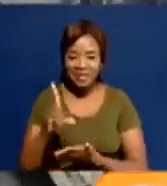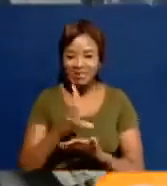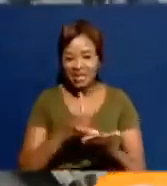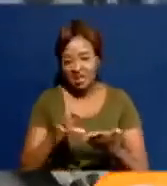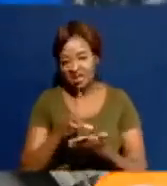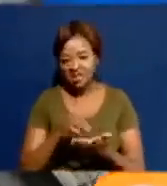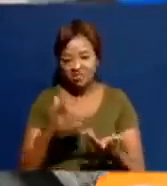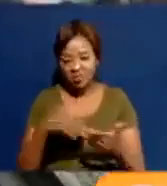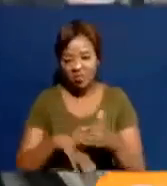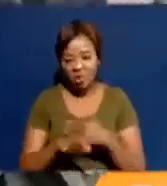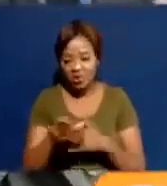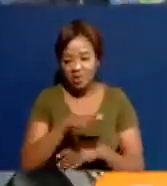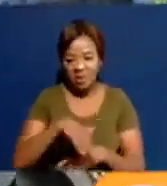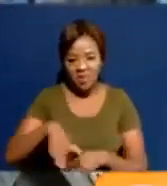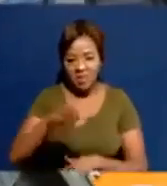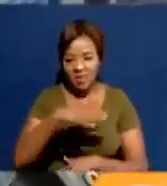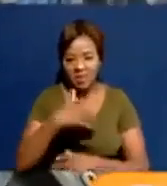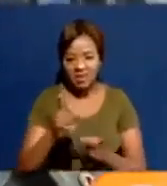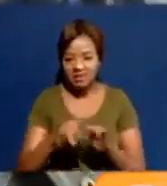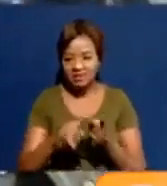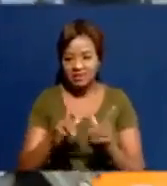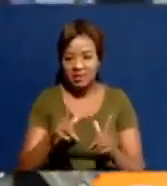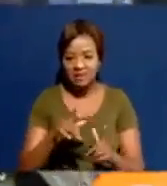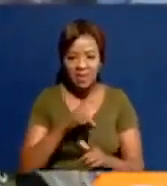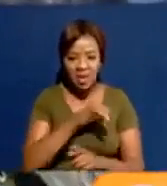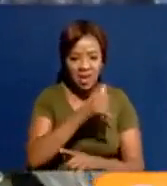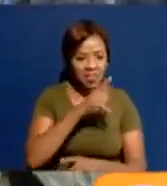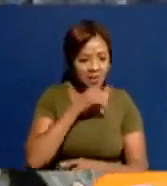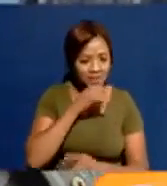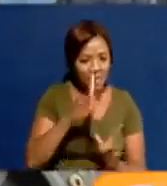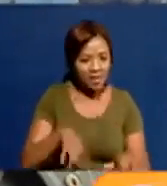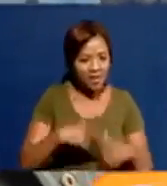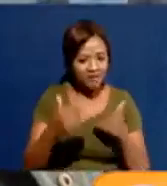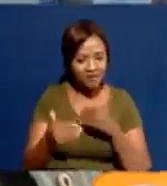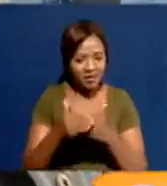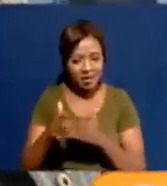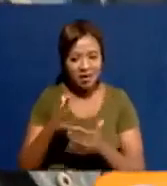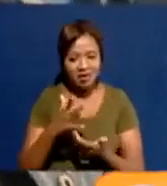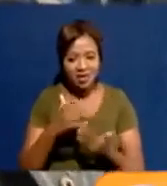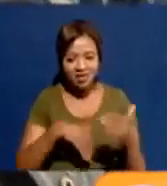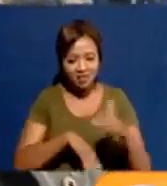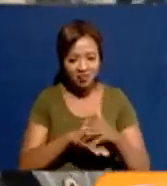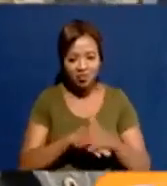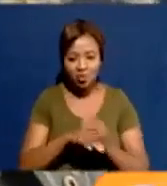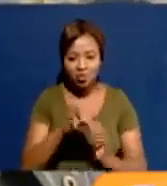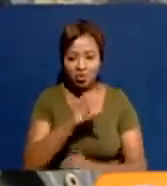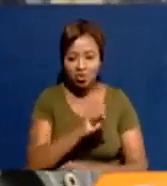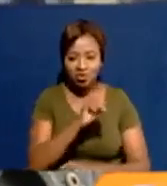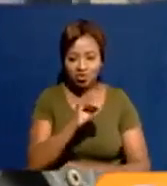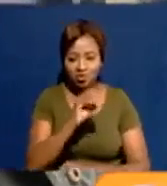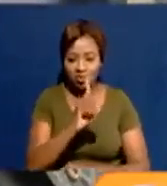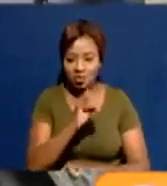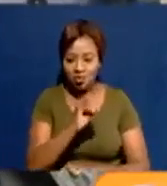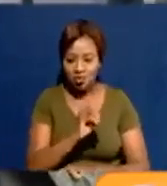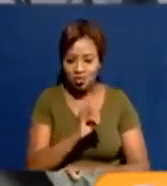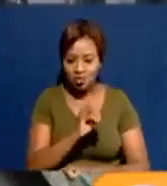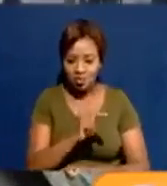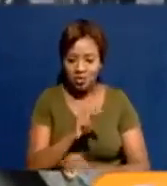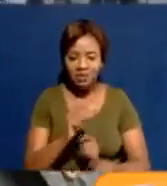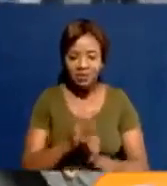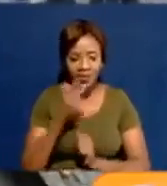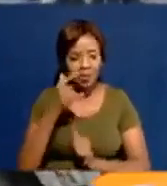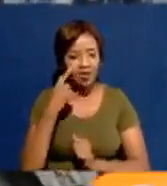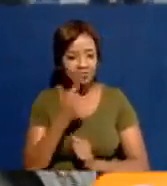boy. He used to live right next to where my warehouse is at, so he loves Foden, you know, because he